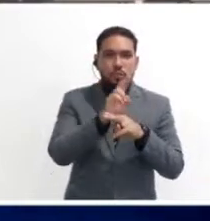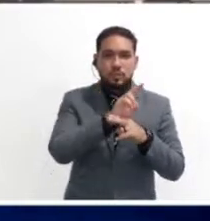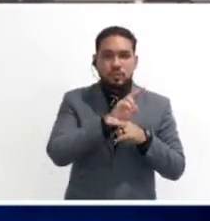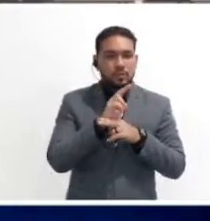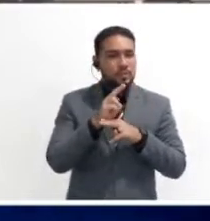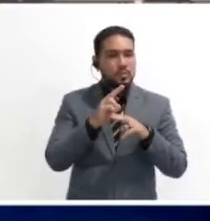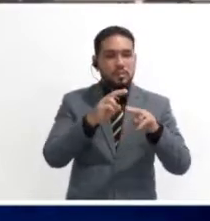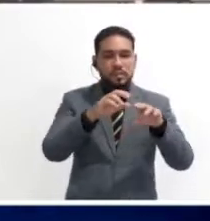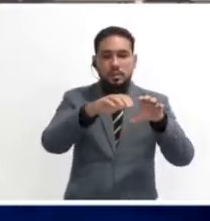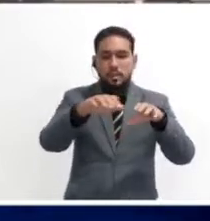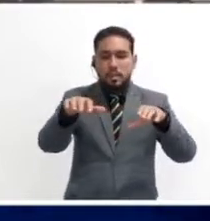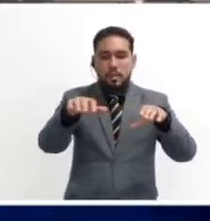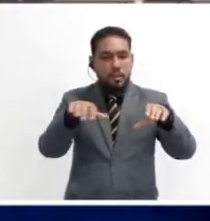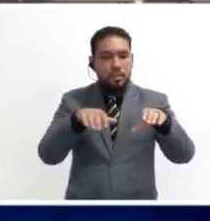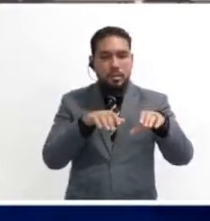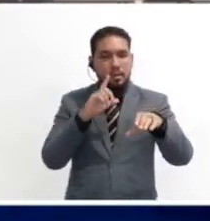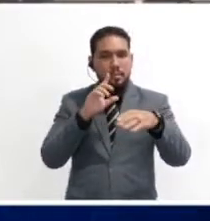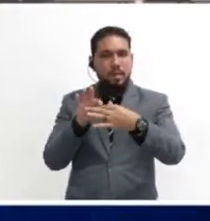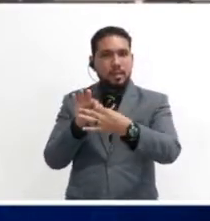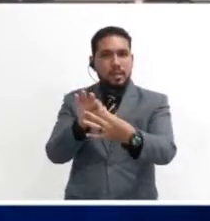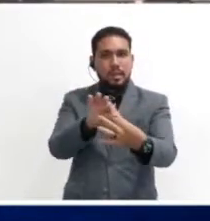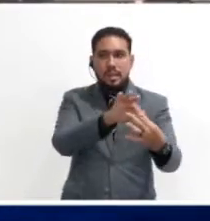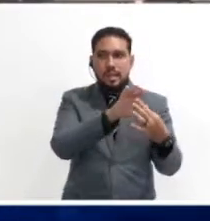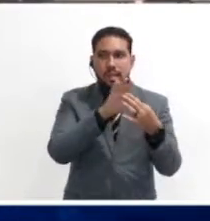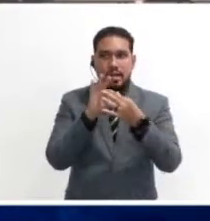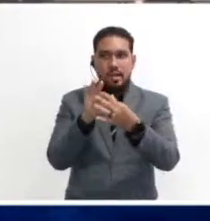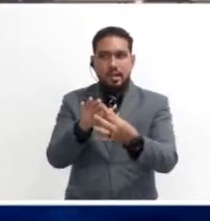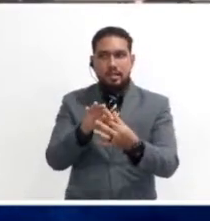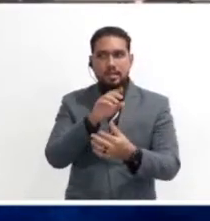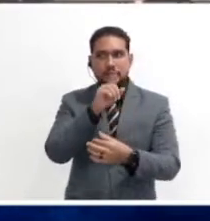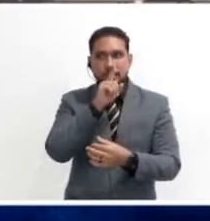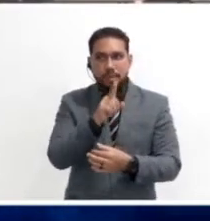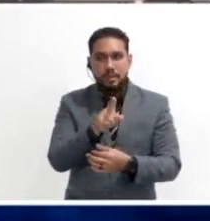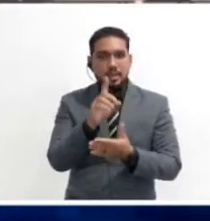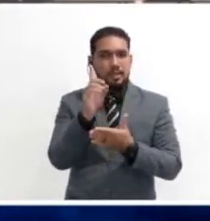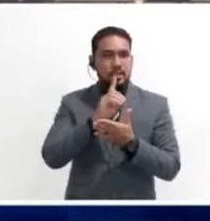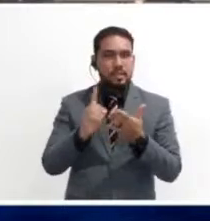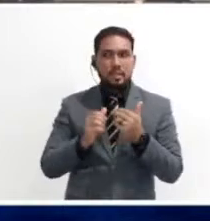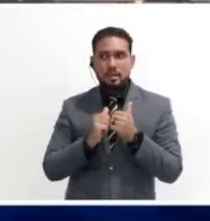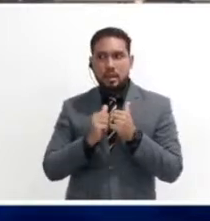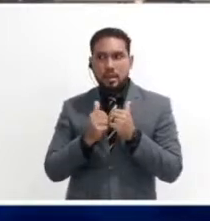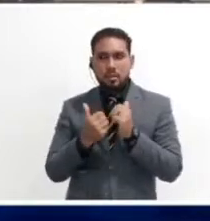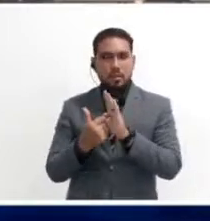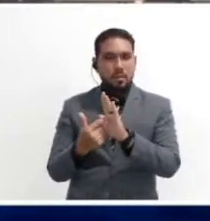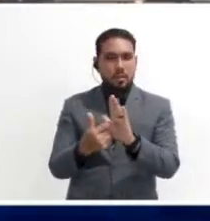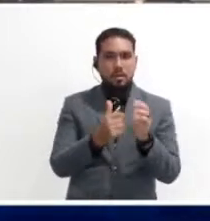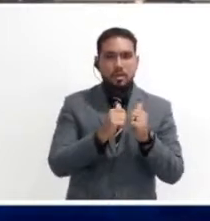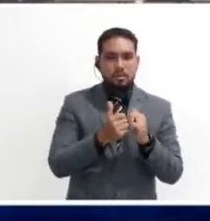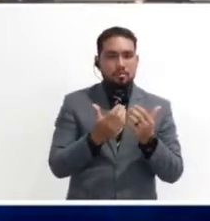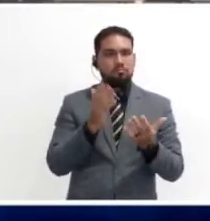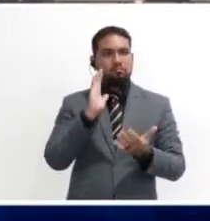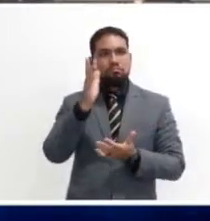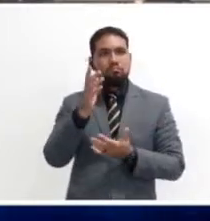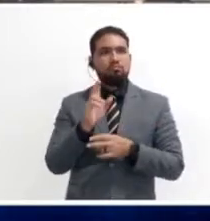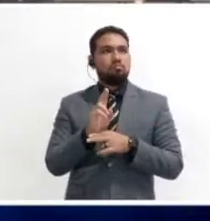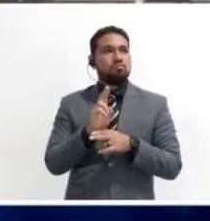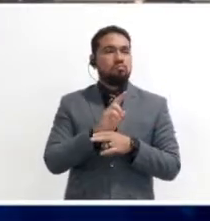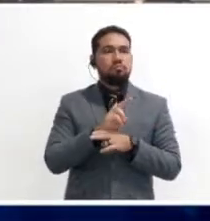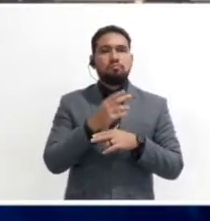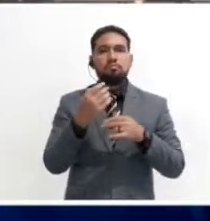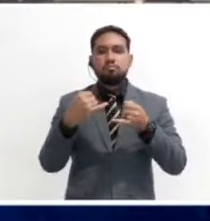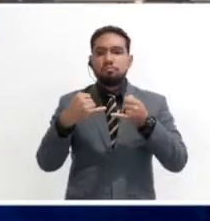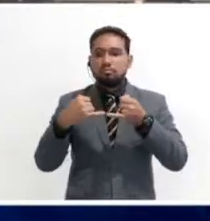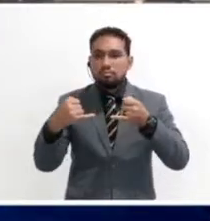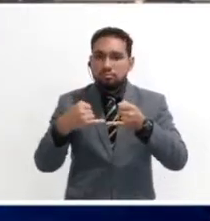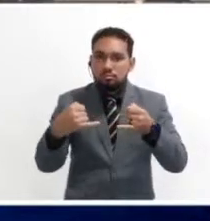case, the engineer is saying, oh, how do I make a connection to the outside of the package? I'll use a wire bond, which normally would